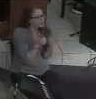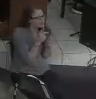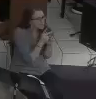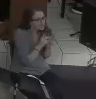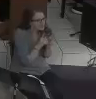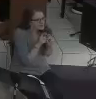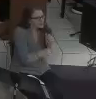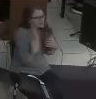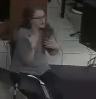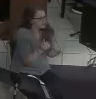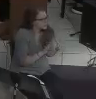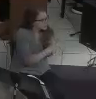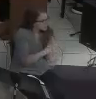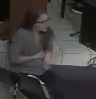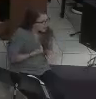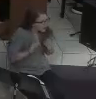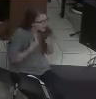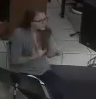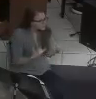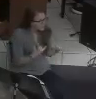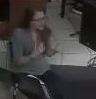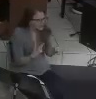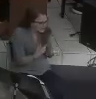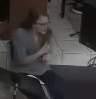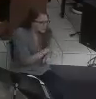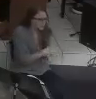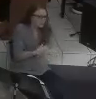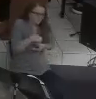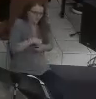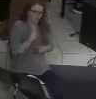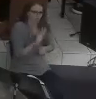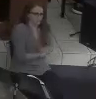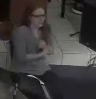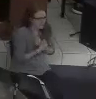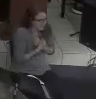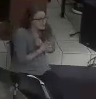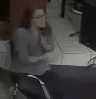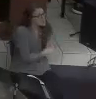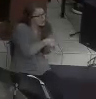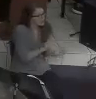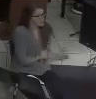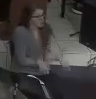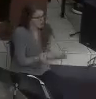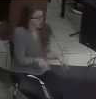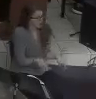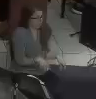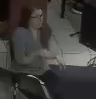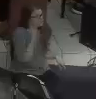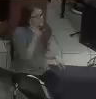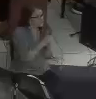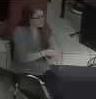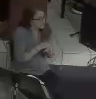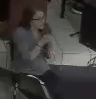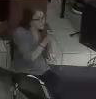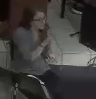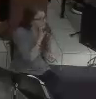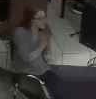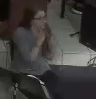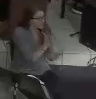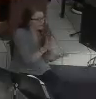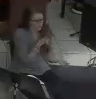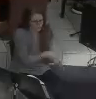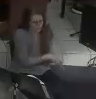today and draw on that inner voice of love. Please rise as you're able as the pastoral care ministers come to offer support and